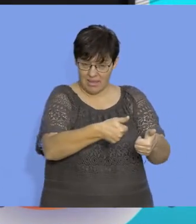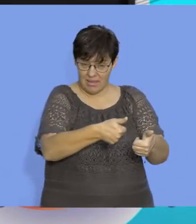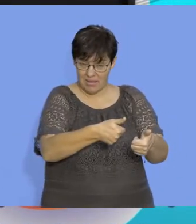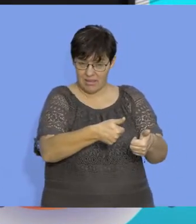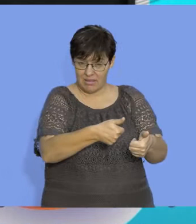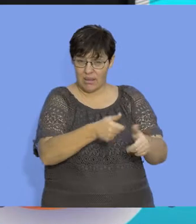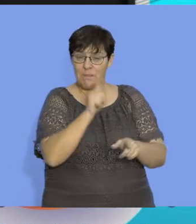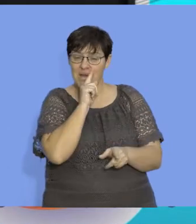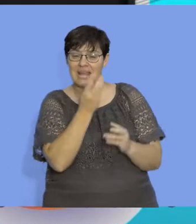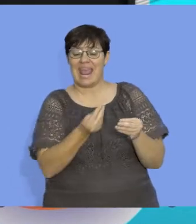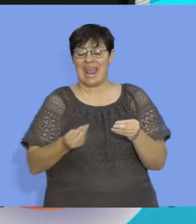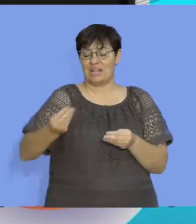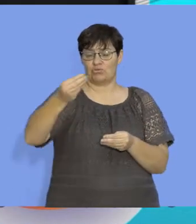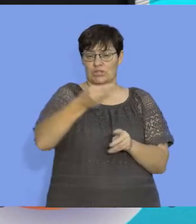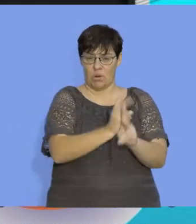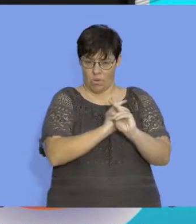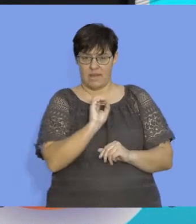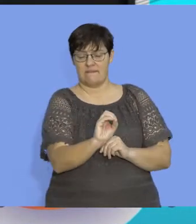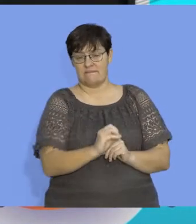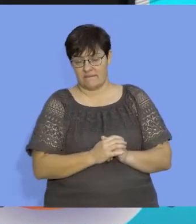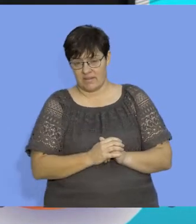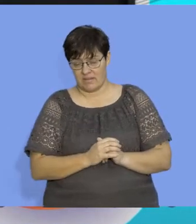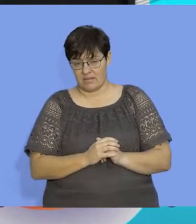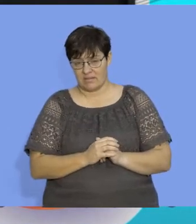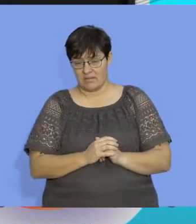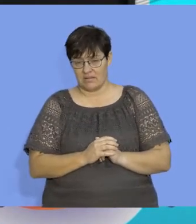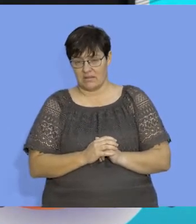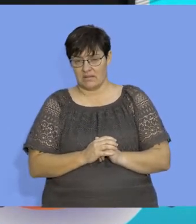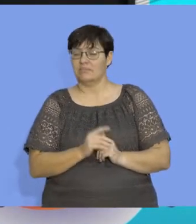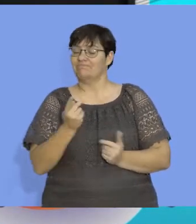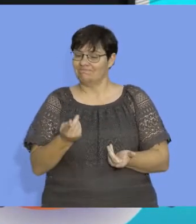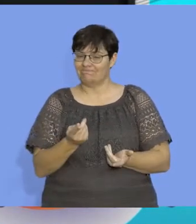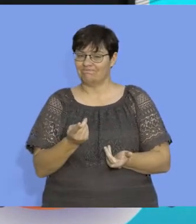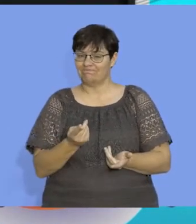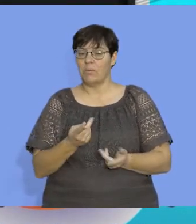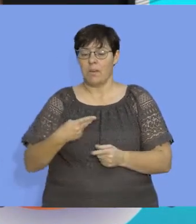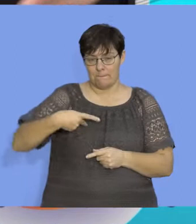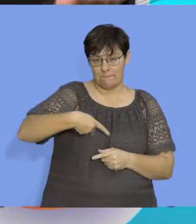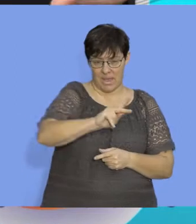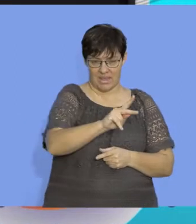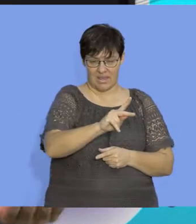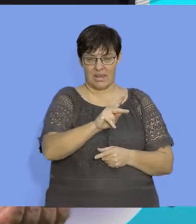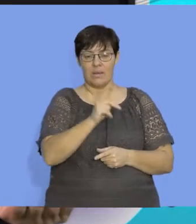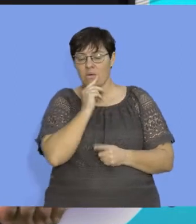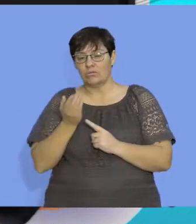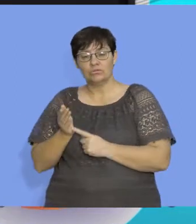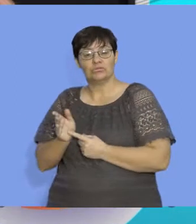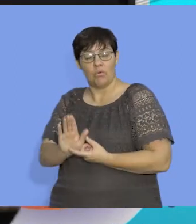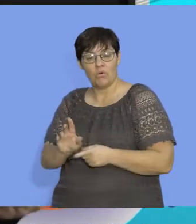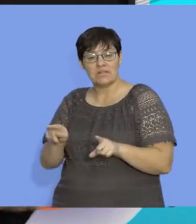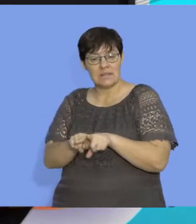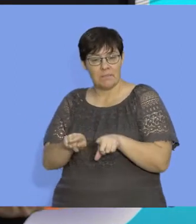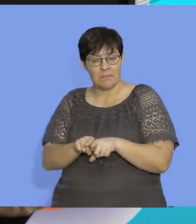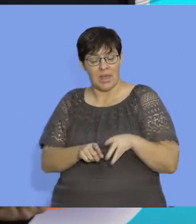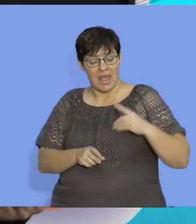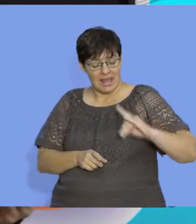loan. That interest on the loan obviously will be paid, so it will appear also in my cash budget under my